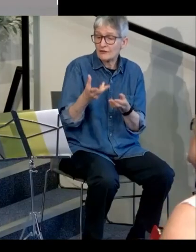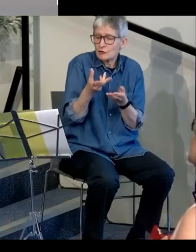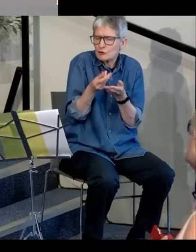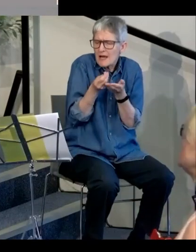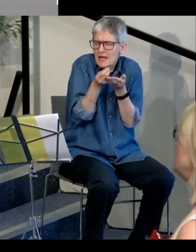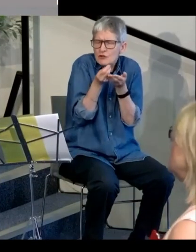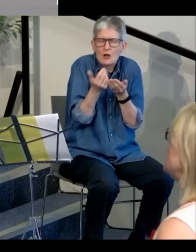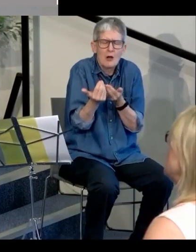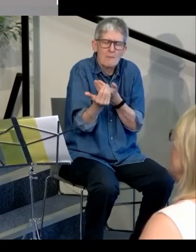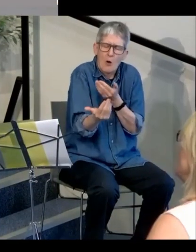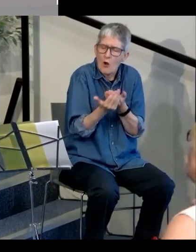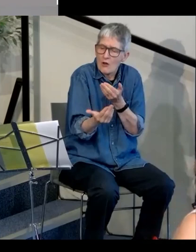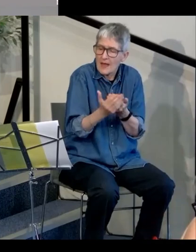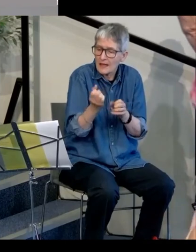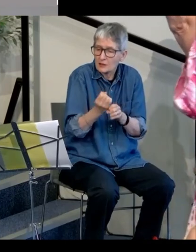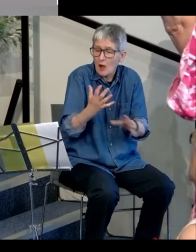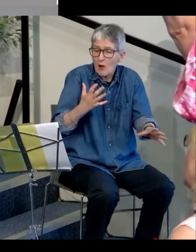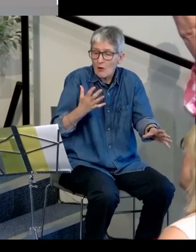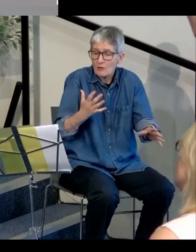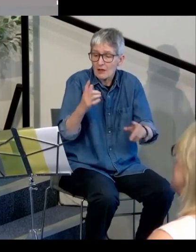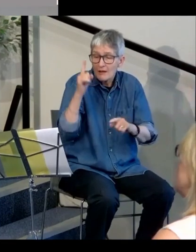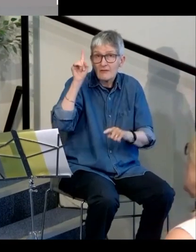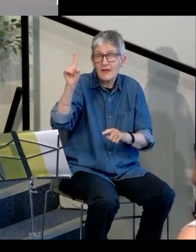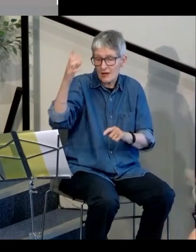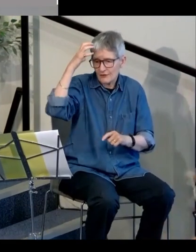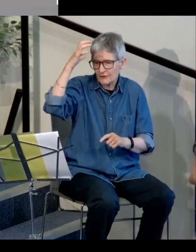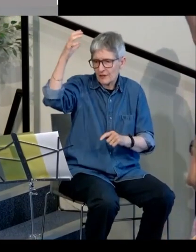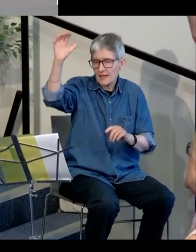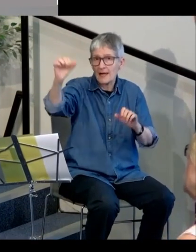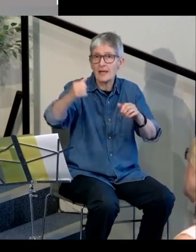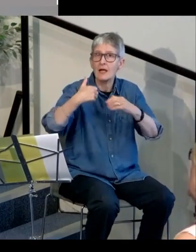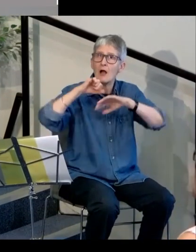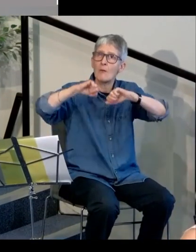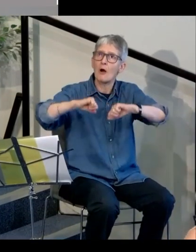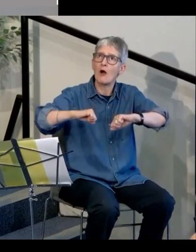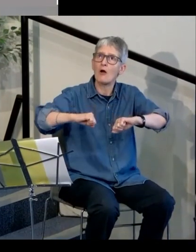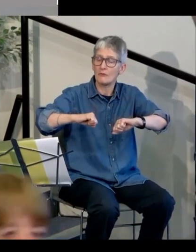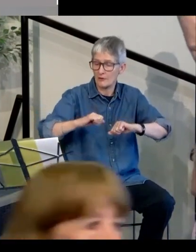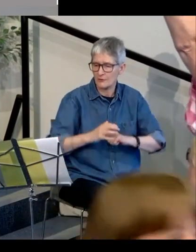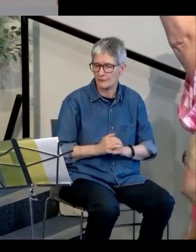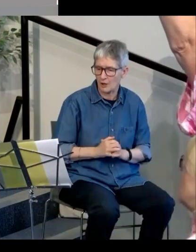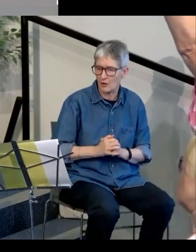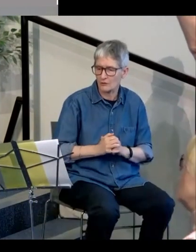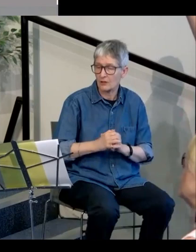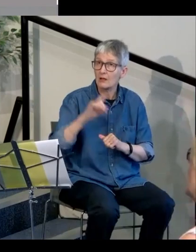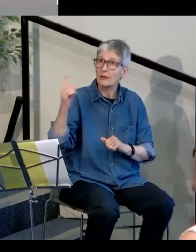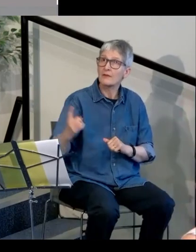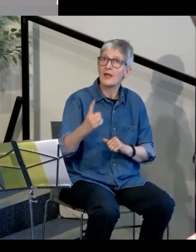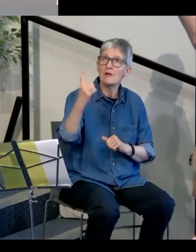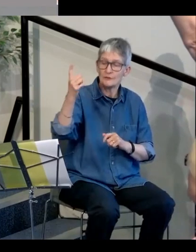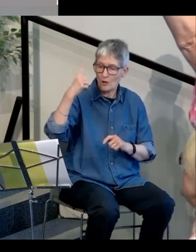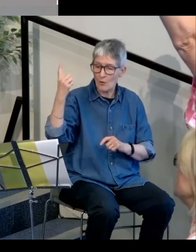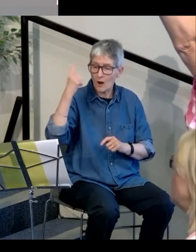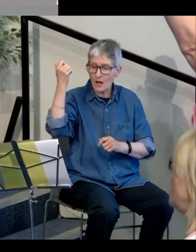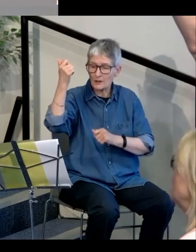There is a treasure more than gold. There is a king upon the throne.